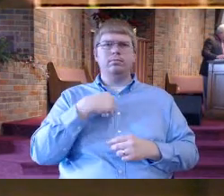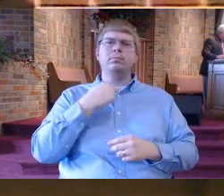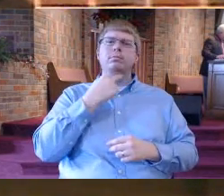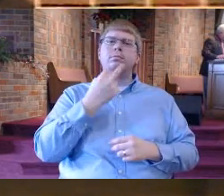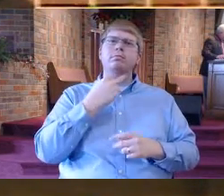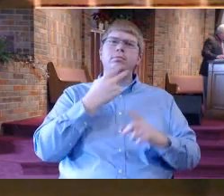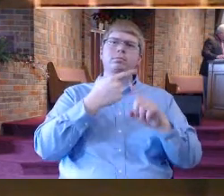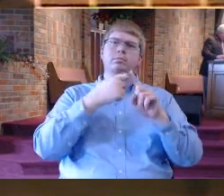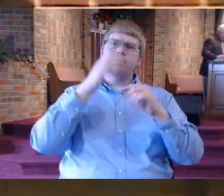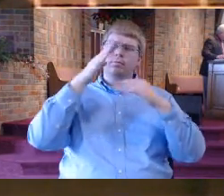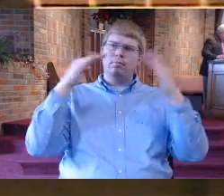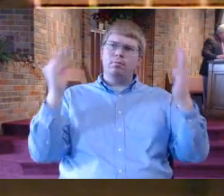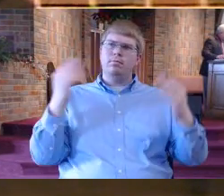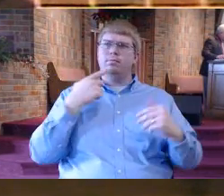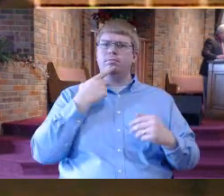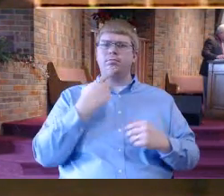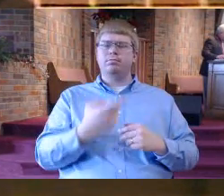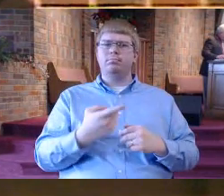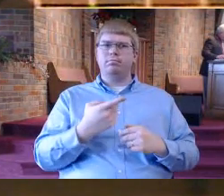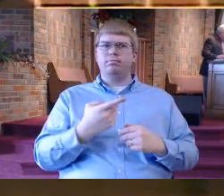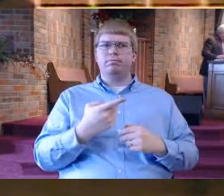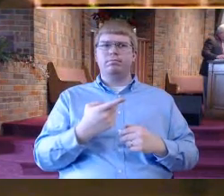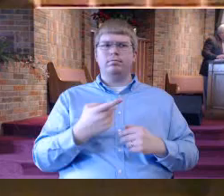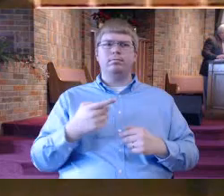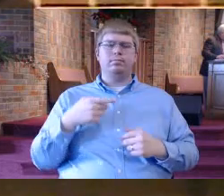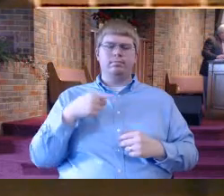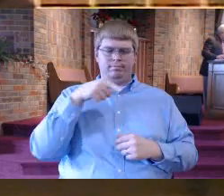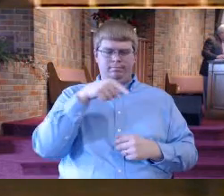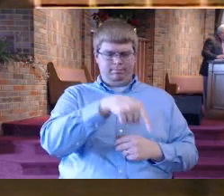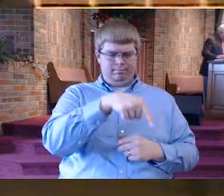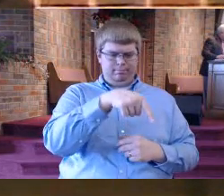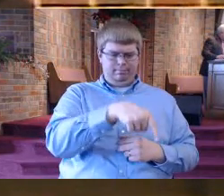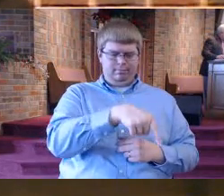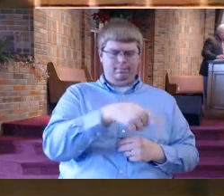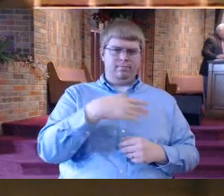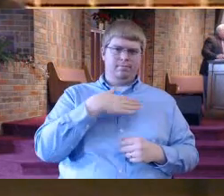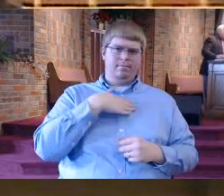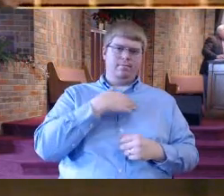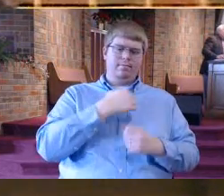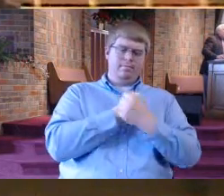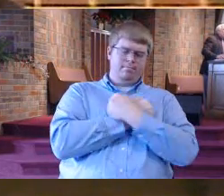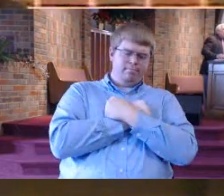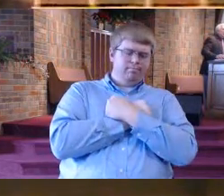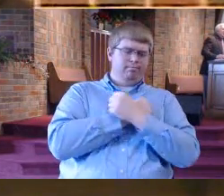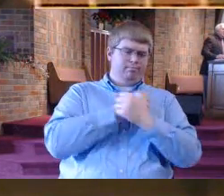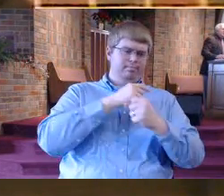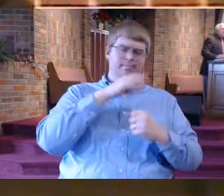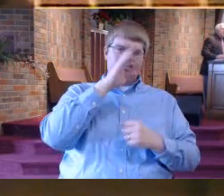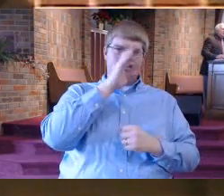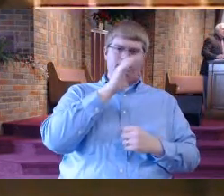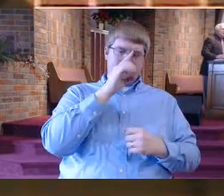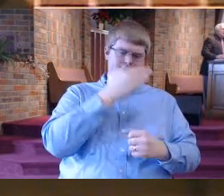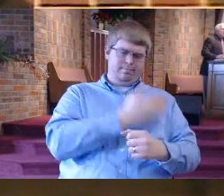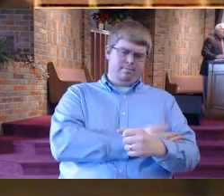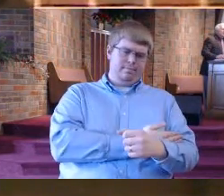saying, this is my beloved Son in whom I am well pleased.